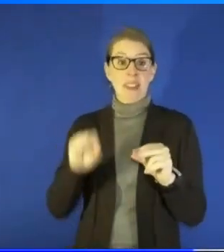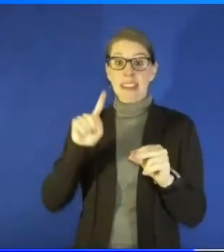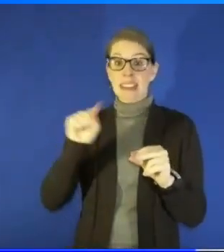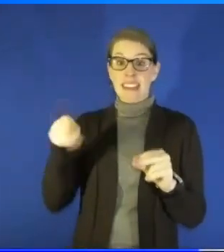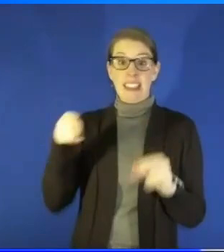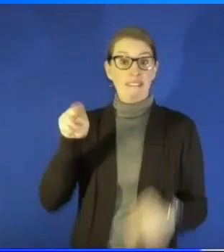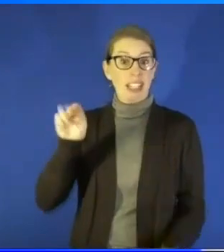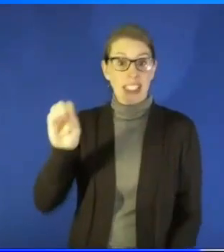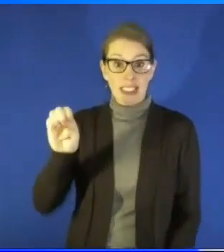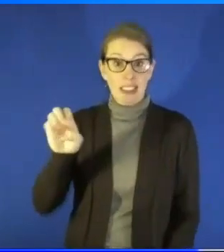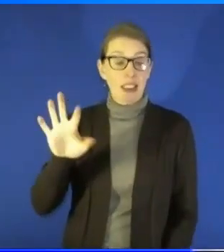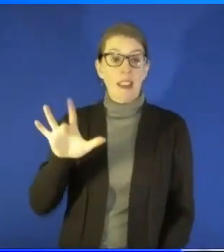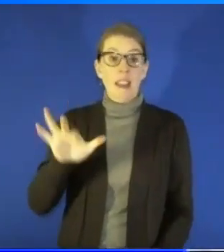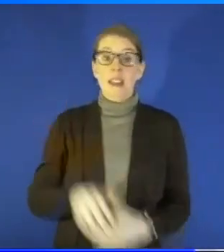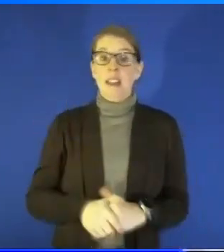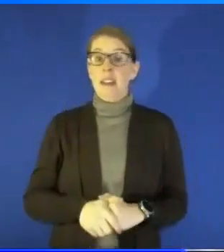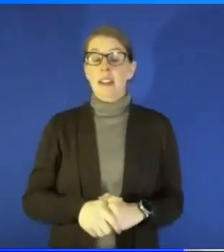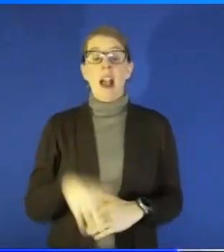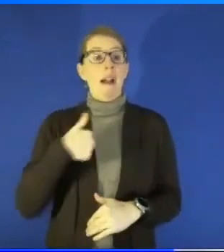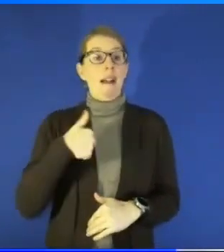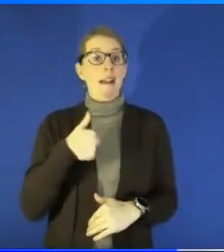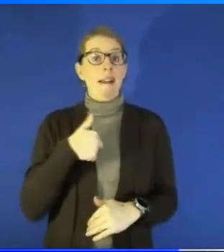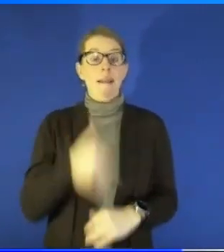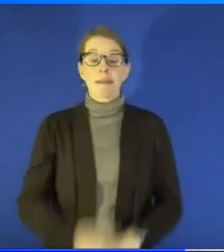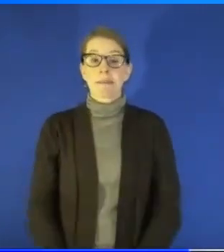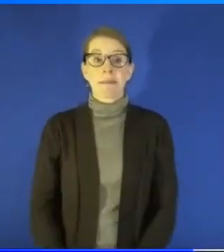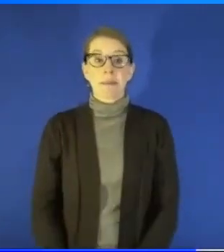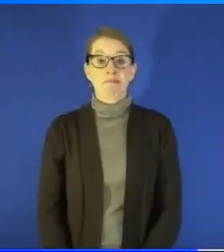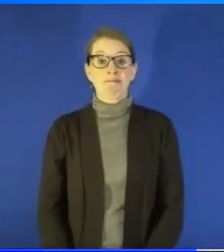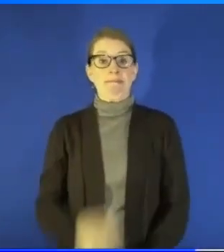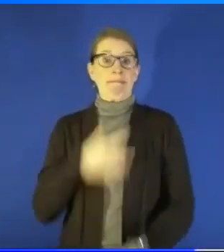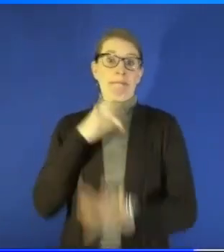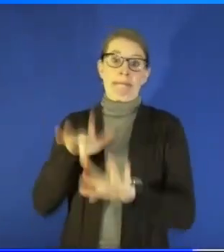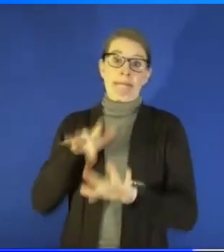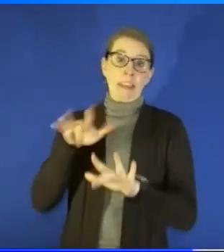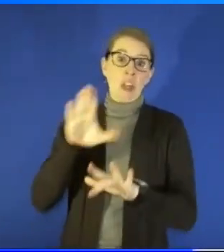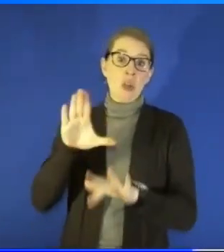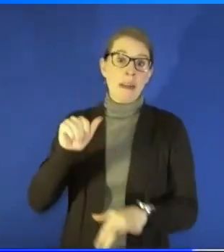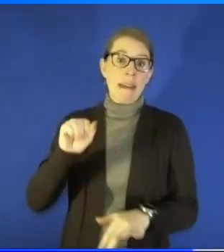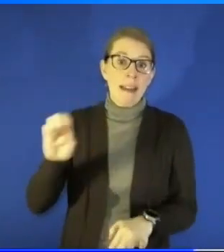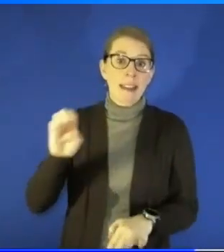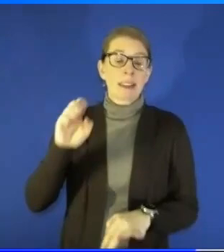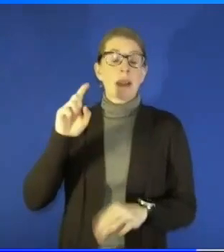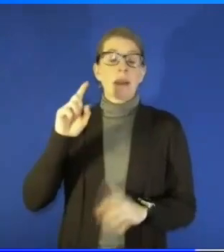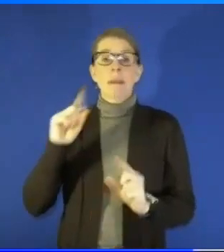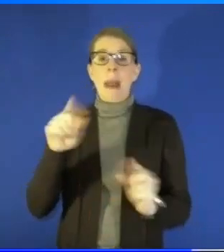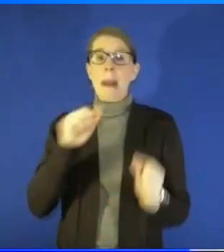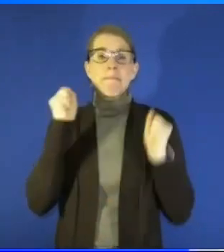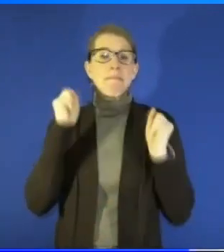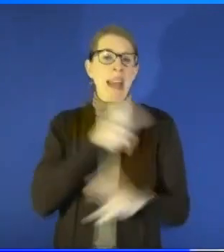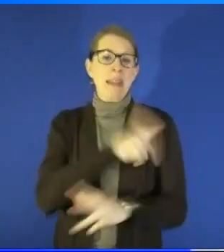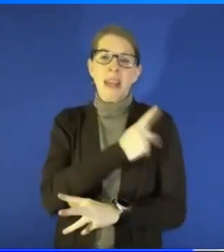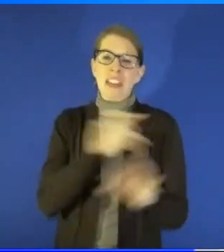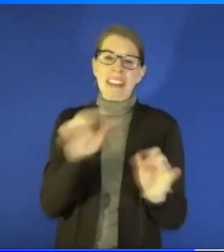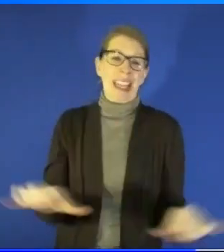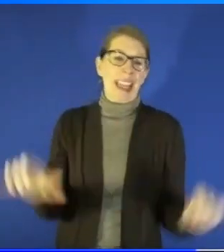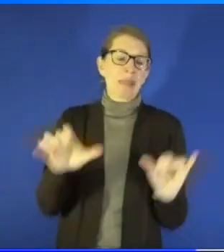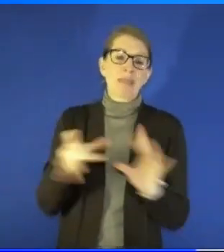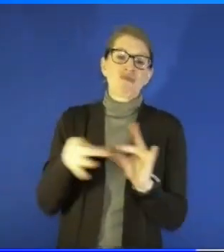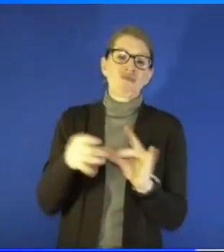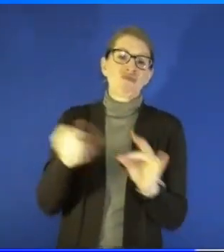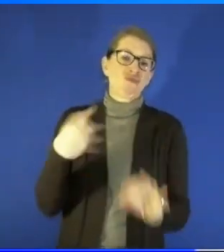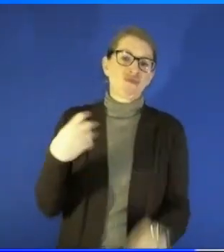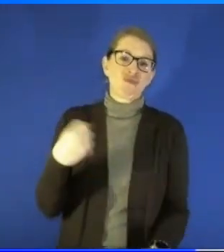I definitely empathize with your case. I've heard this from so many of my patients that, similar symptoms